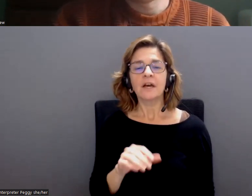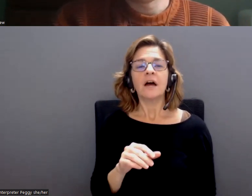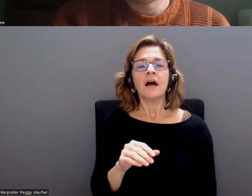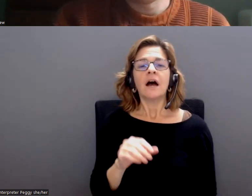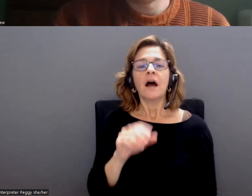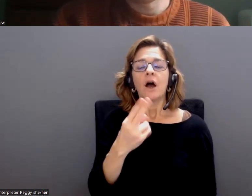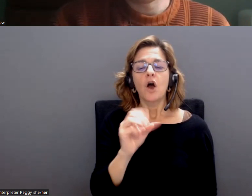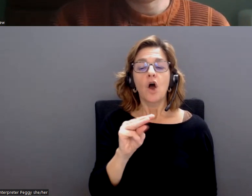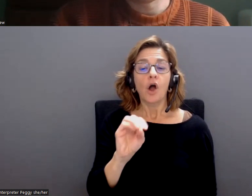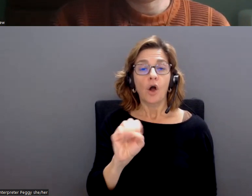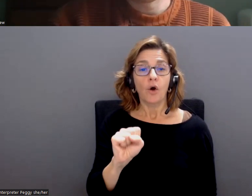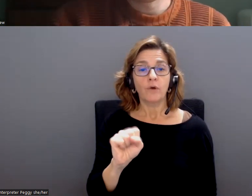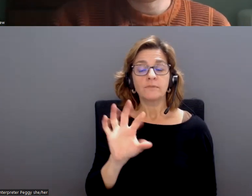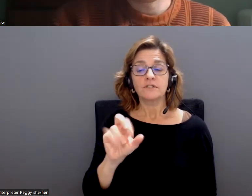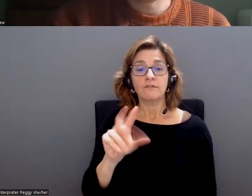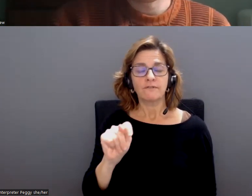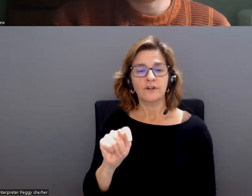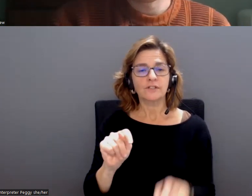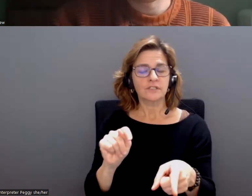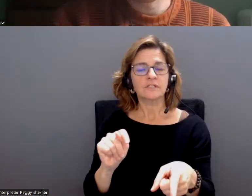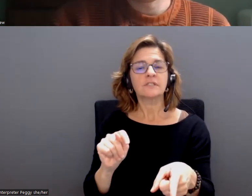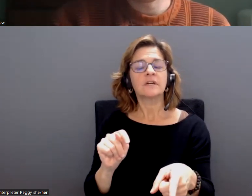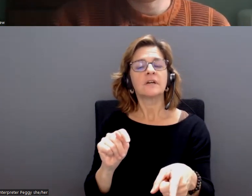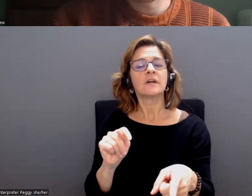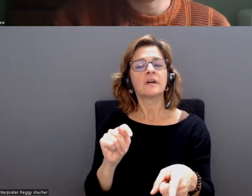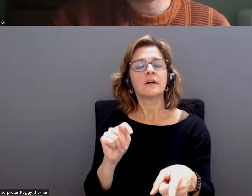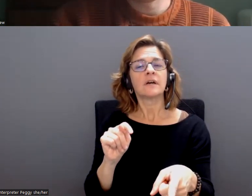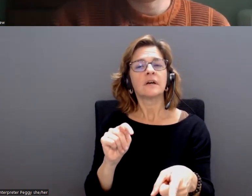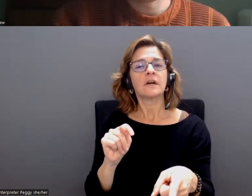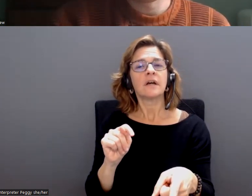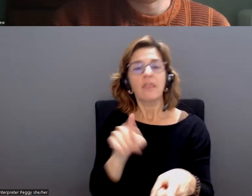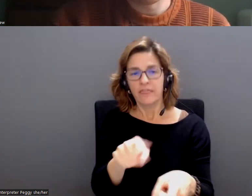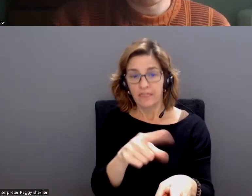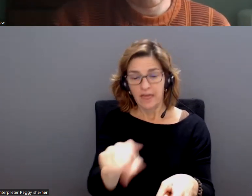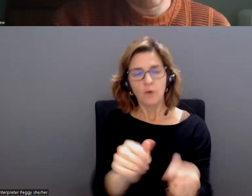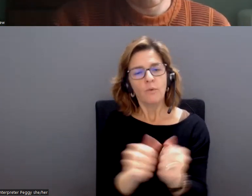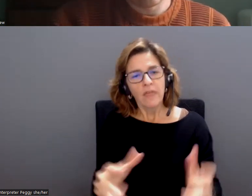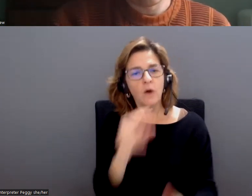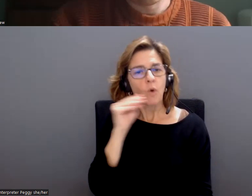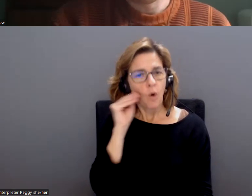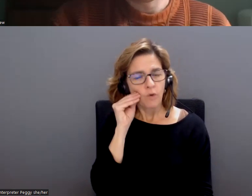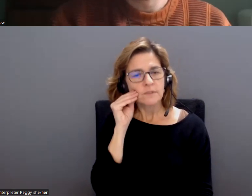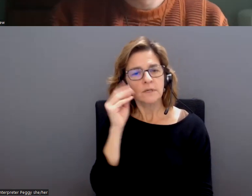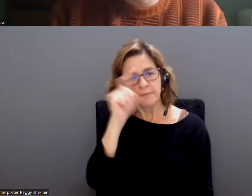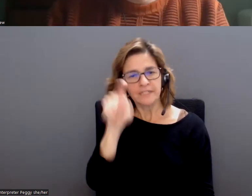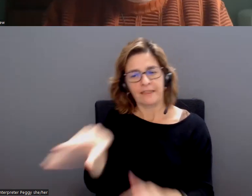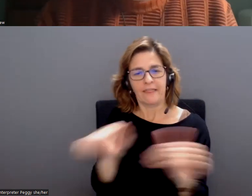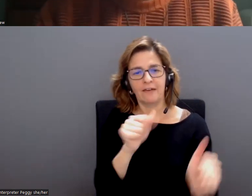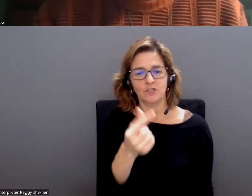are homeless because they've had to leave a GBV situation?